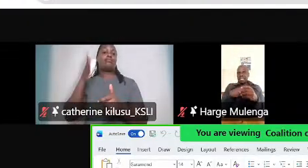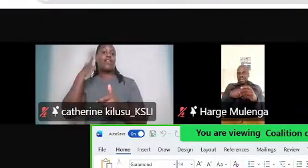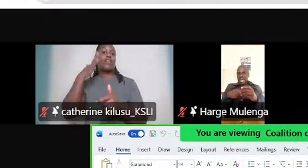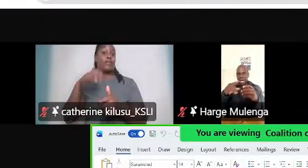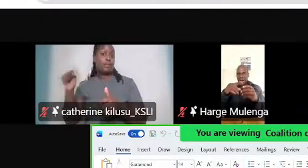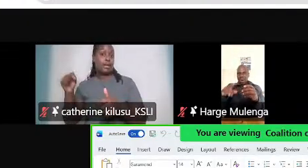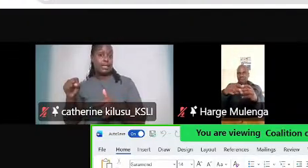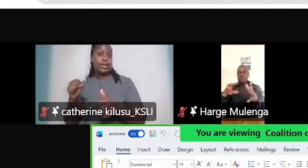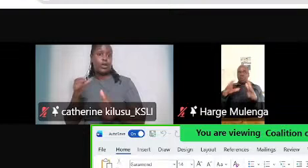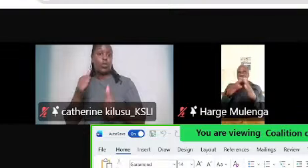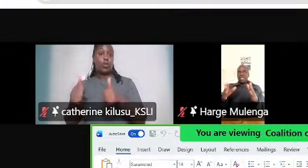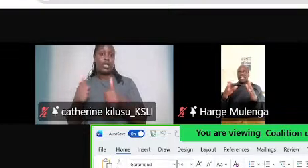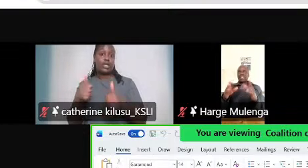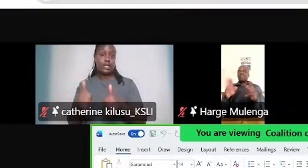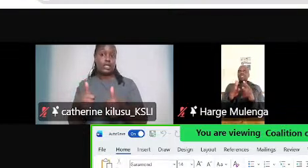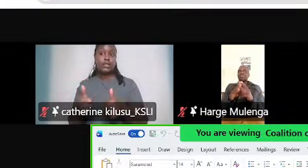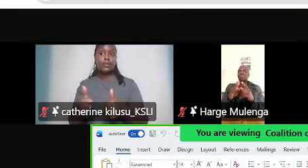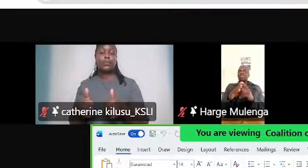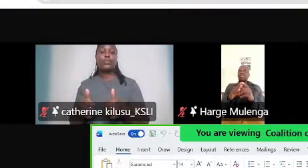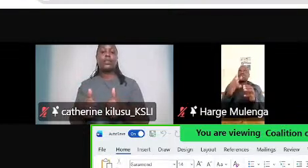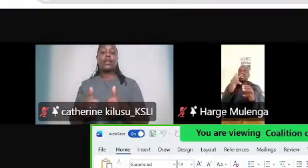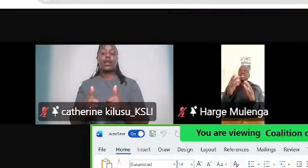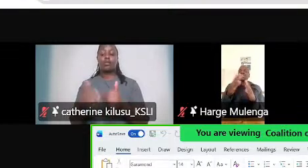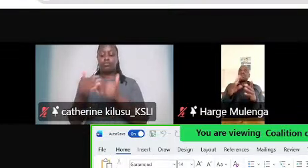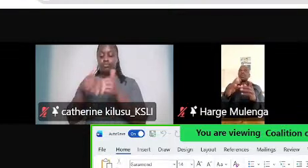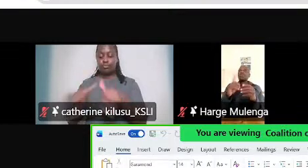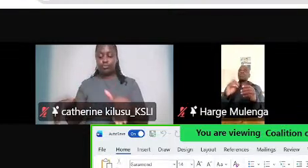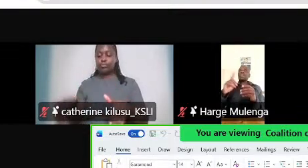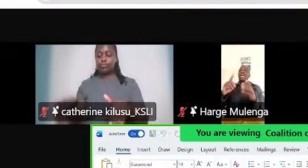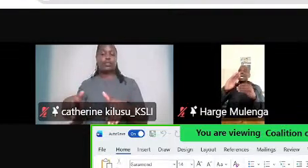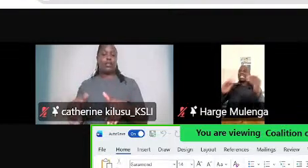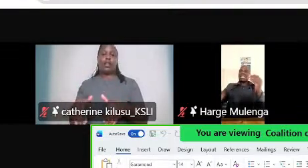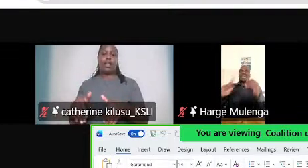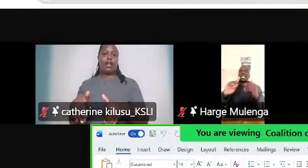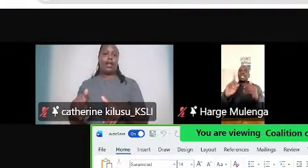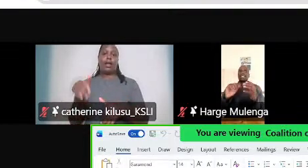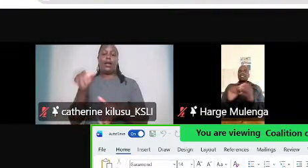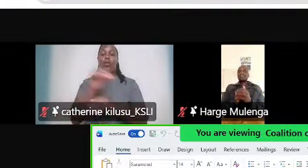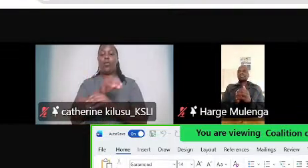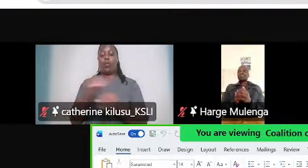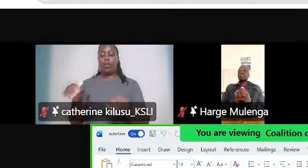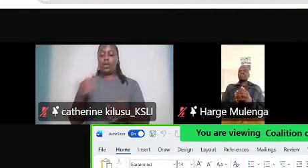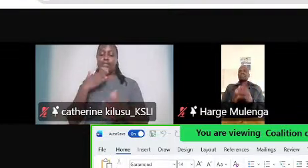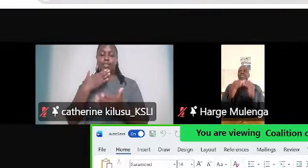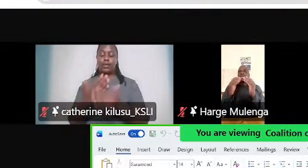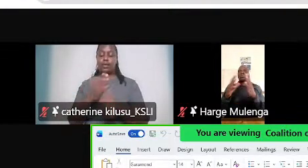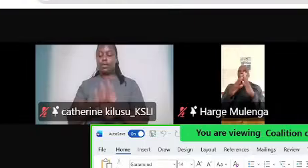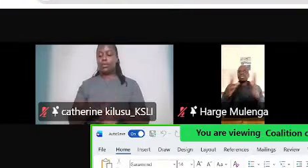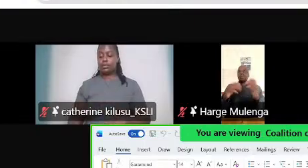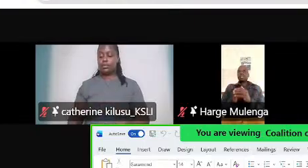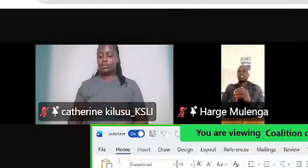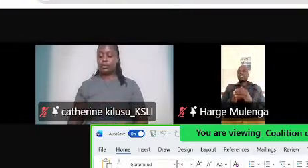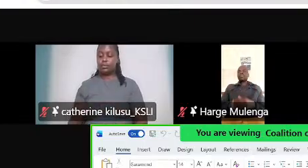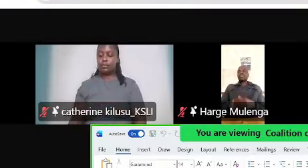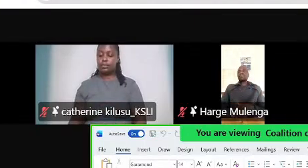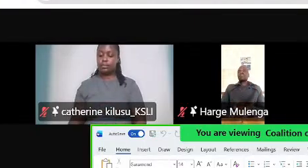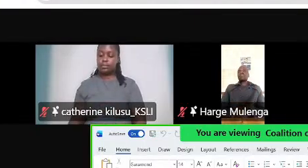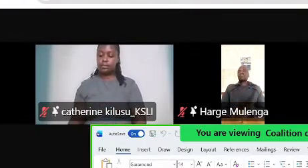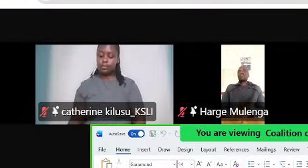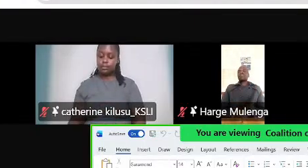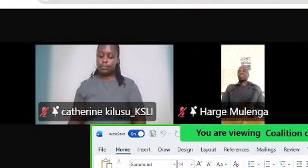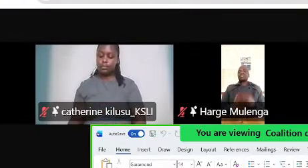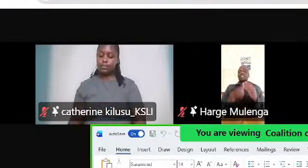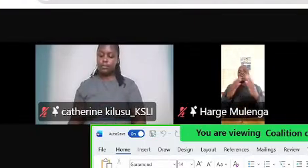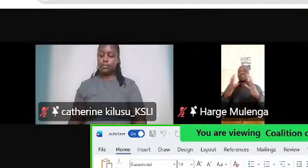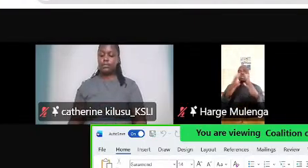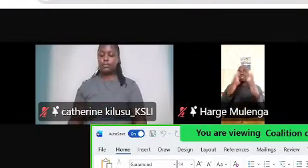leave anyone behind. Yeah, thank you so much. Thank you very much, Ruth.